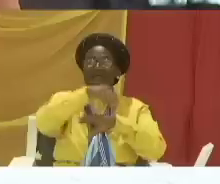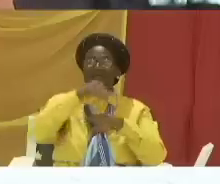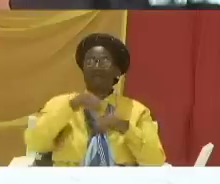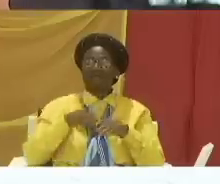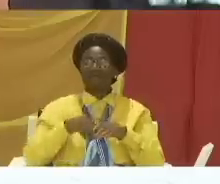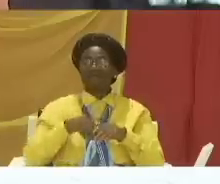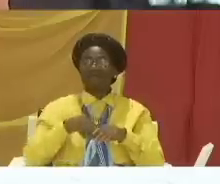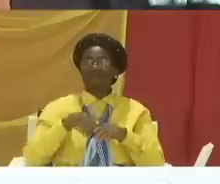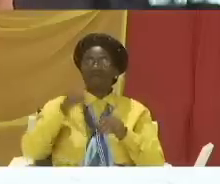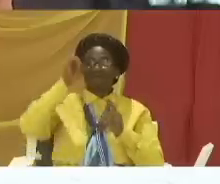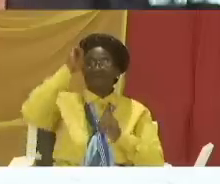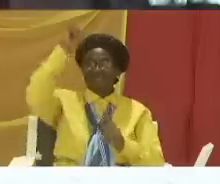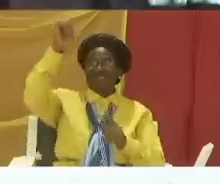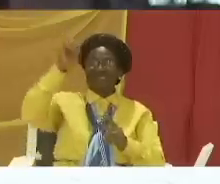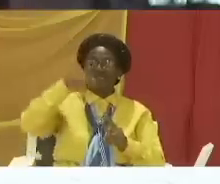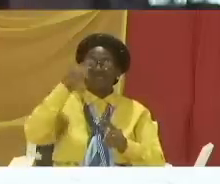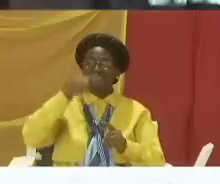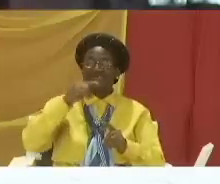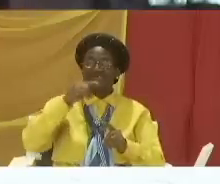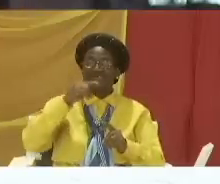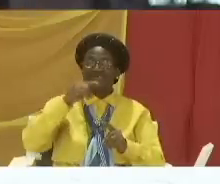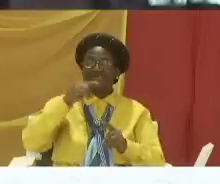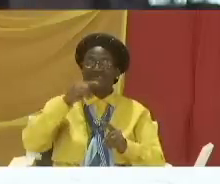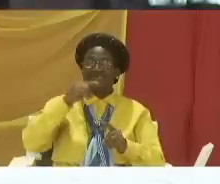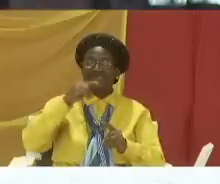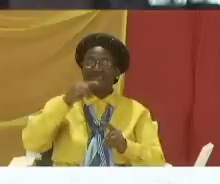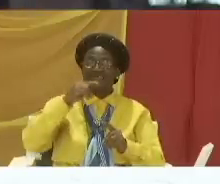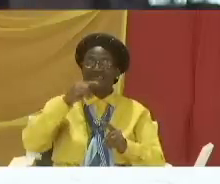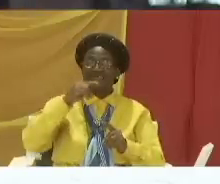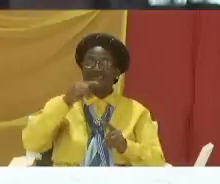he said your miracles will be running towards you.